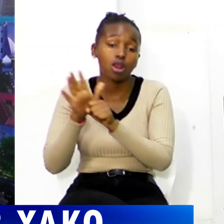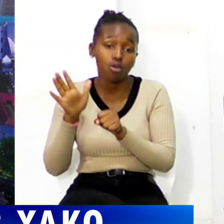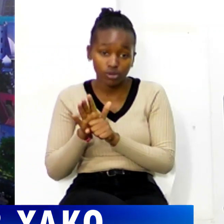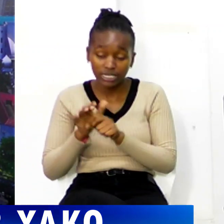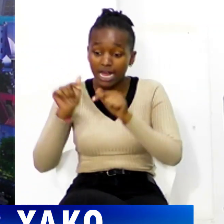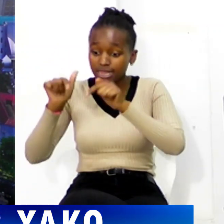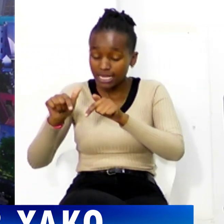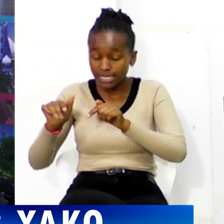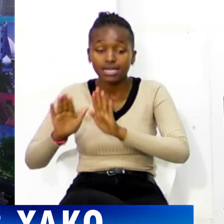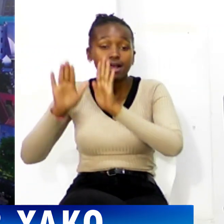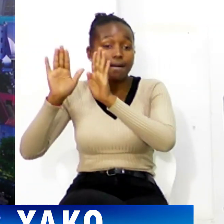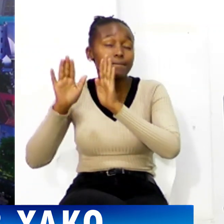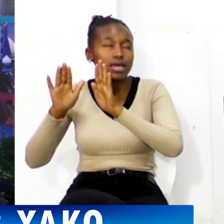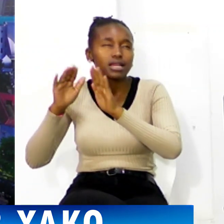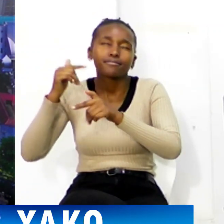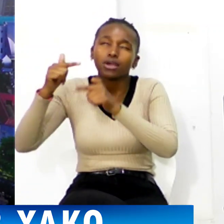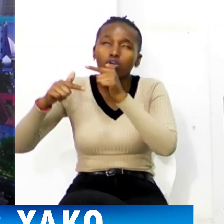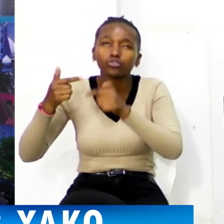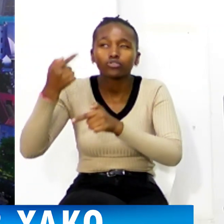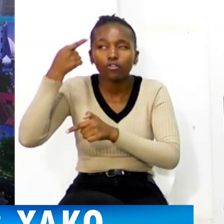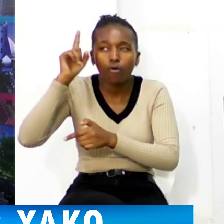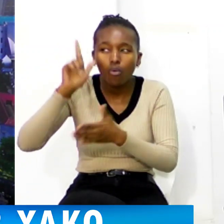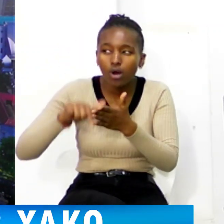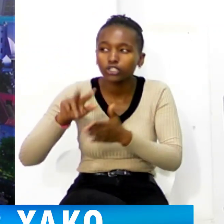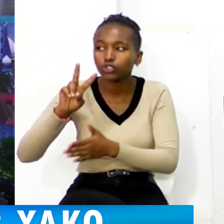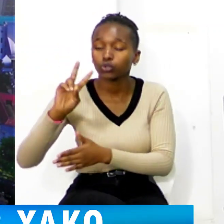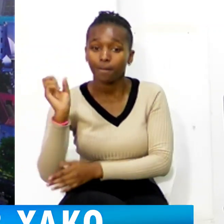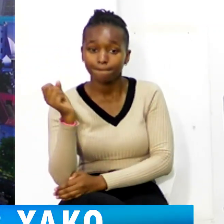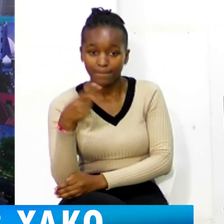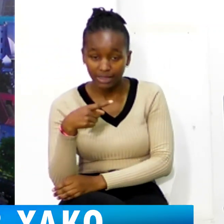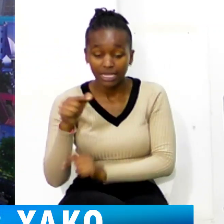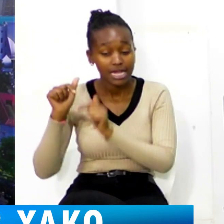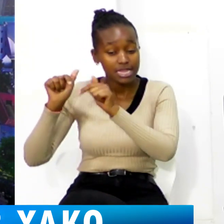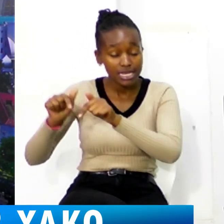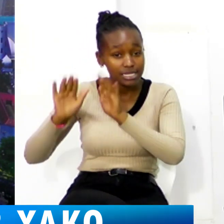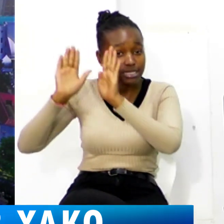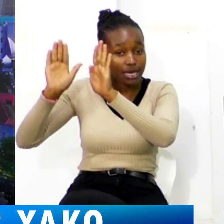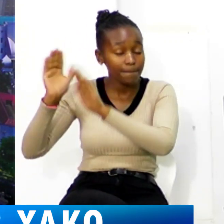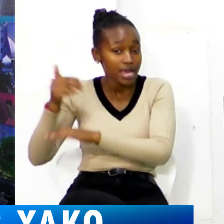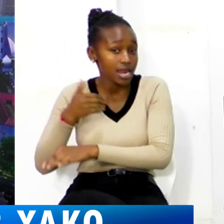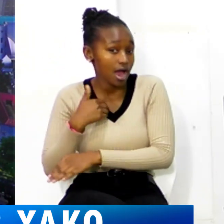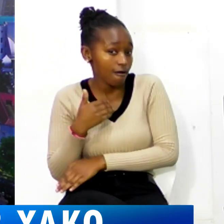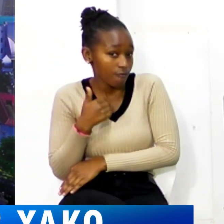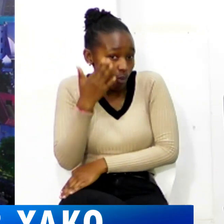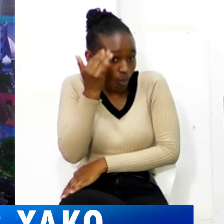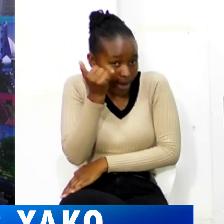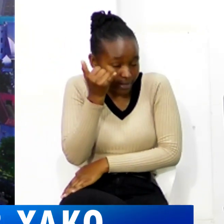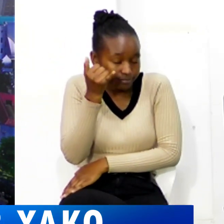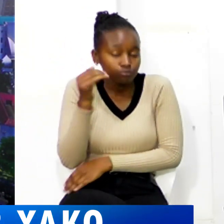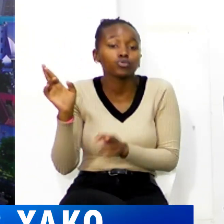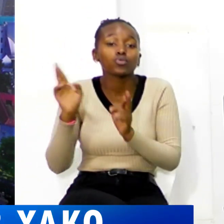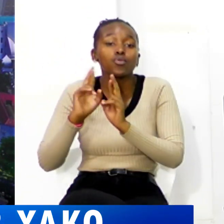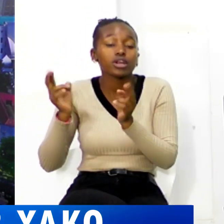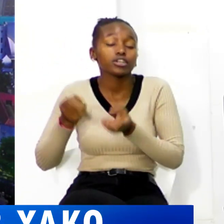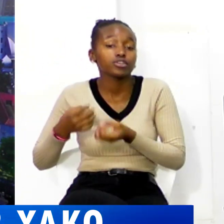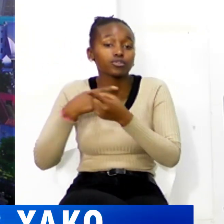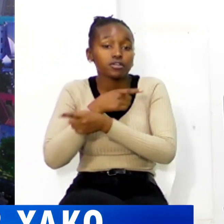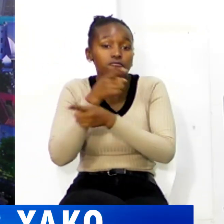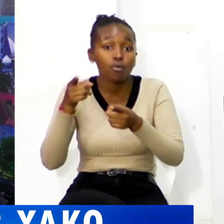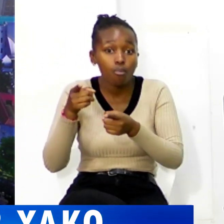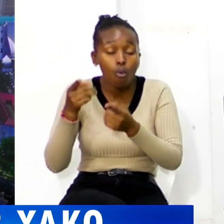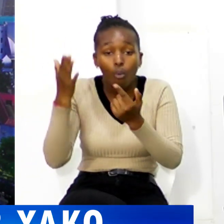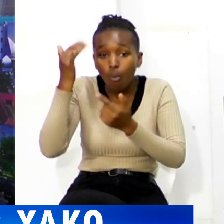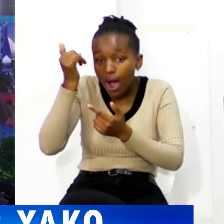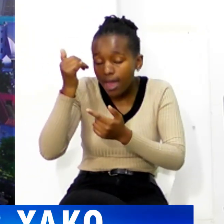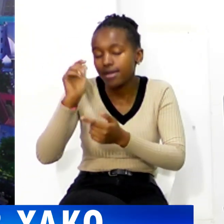Yeah. And the purpose for this campaign is that Kenya Power has a